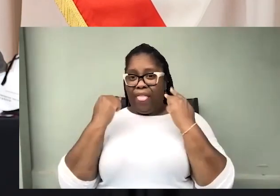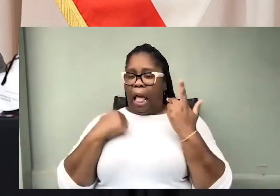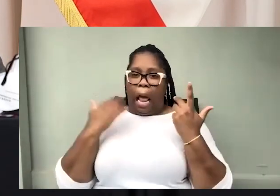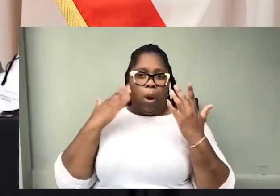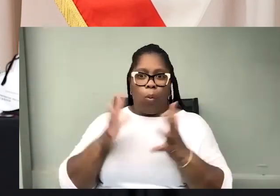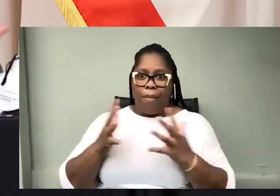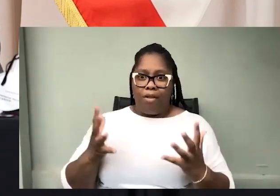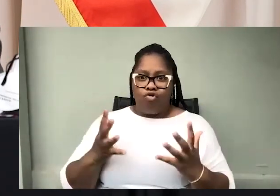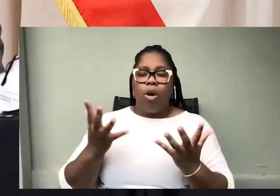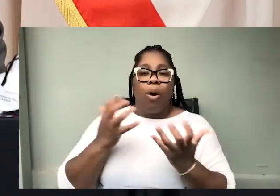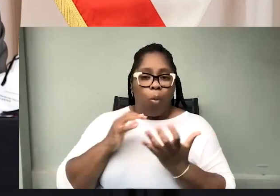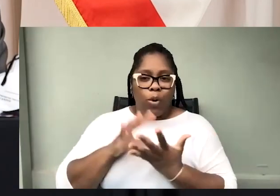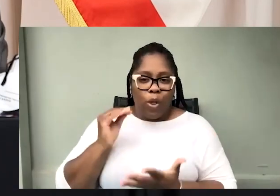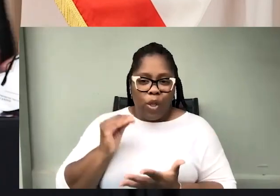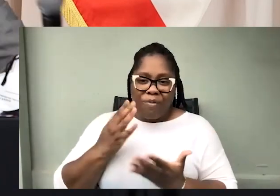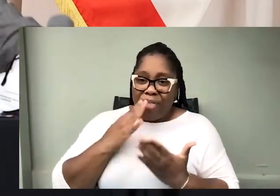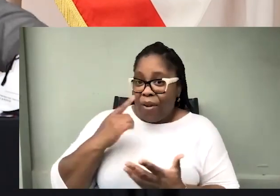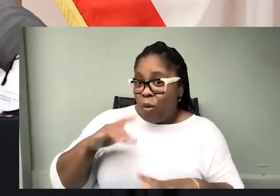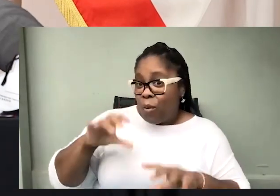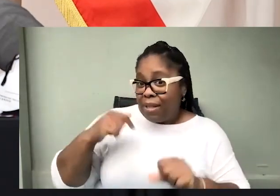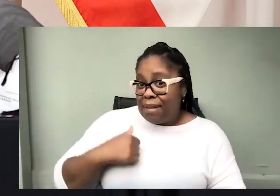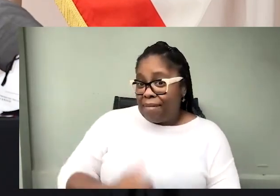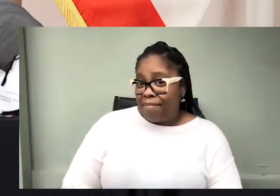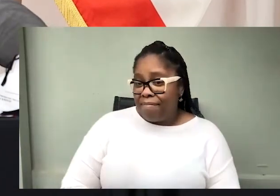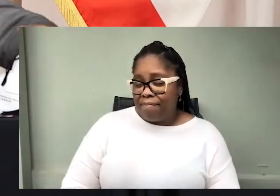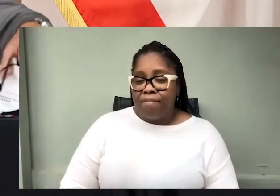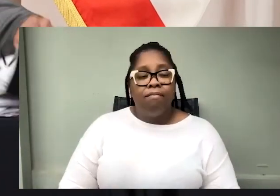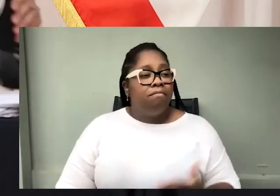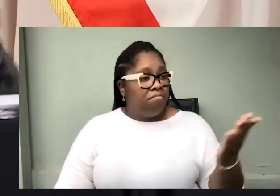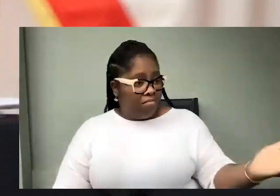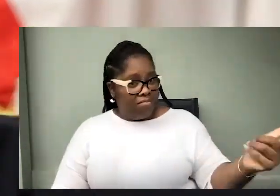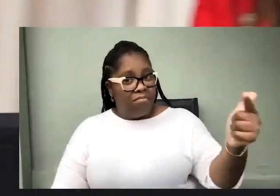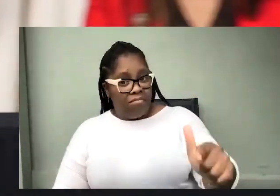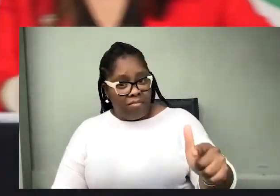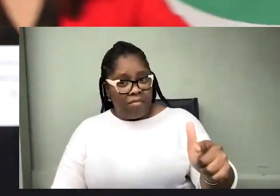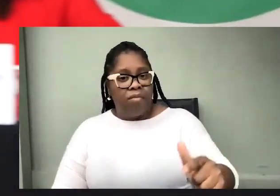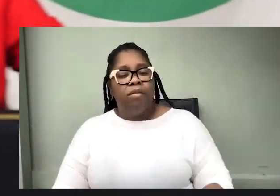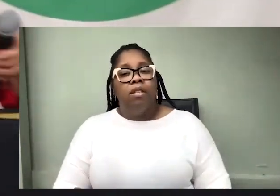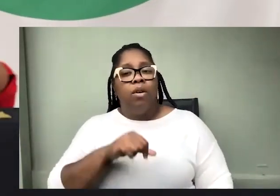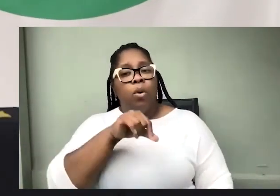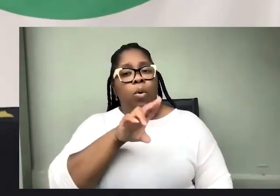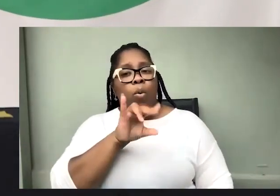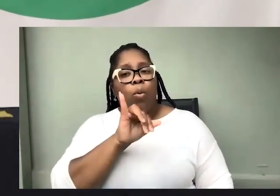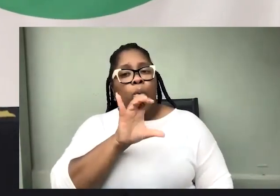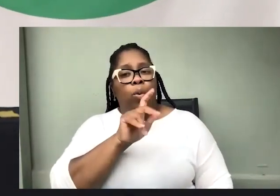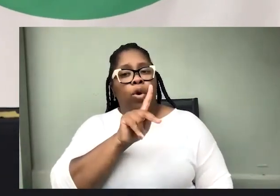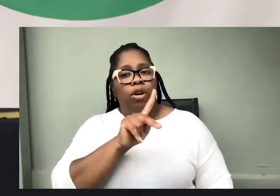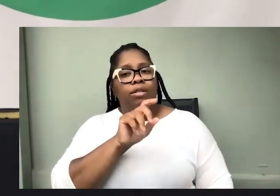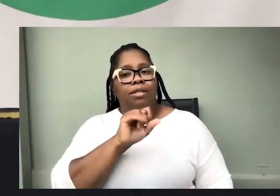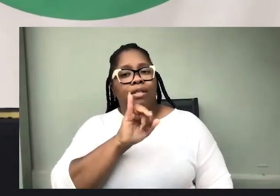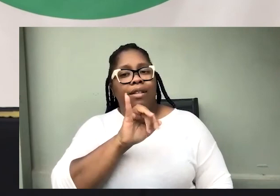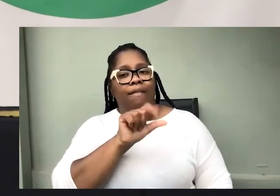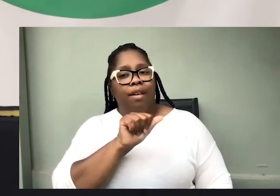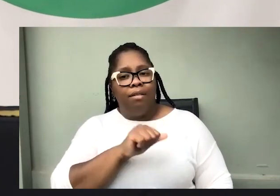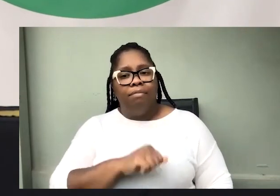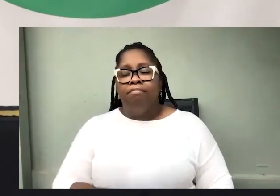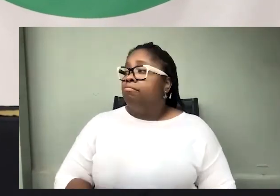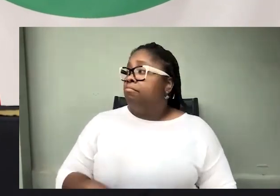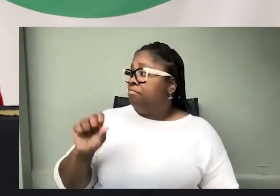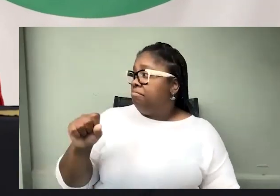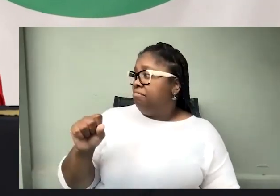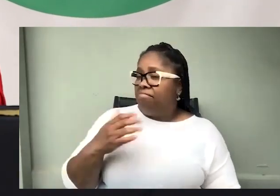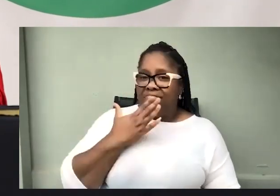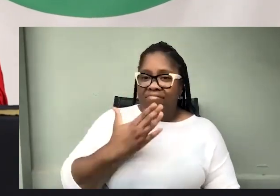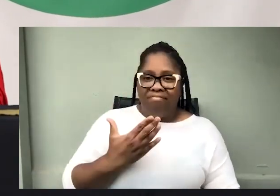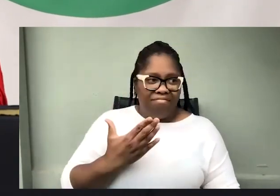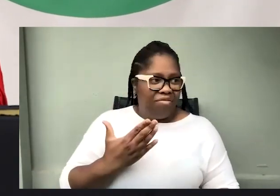learn. But thank you so much for having me. Thank you, Senator Min. Assemblymember Quirk-Silva? Yes, again, and thank you for